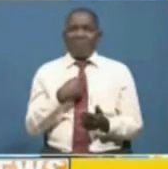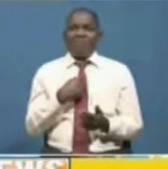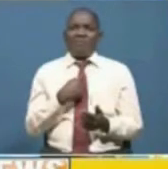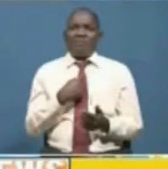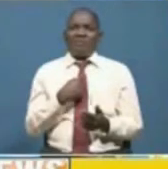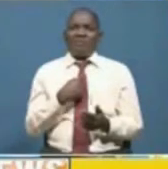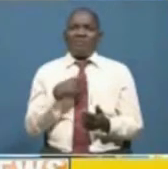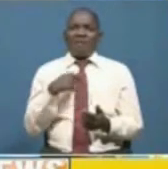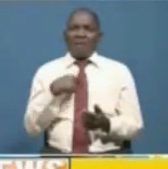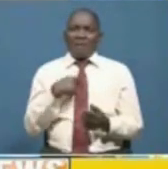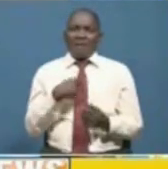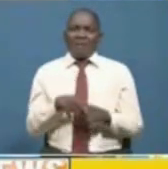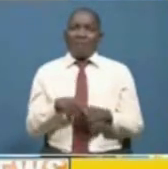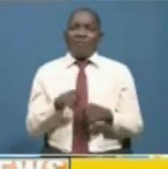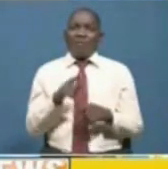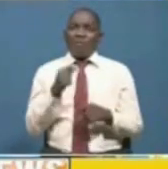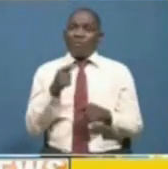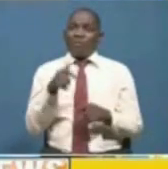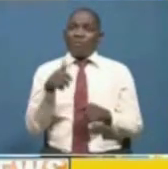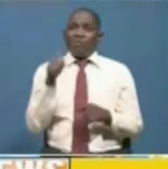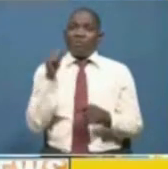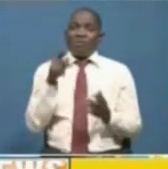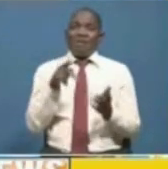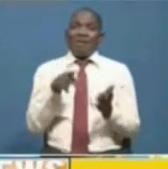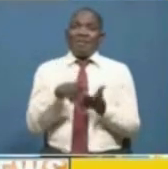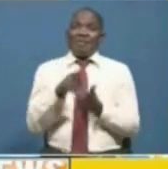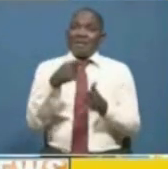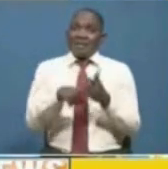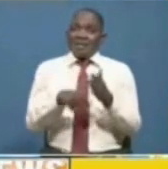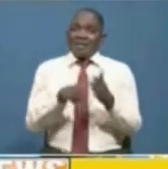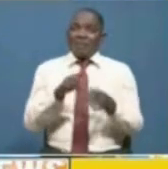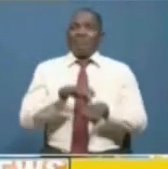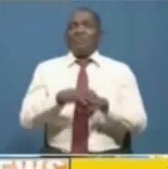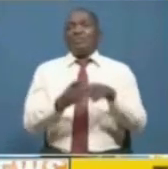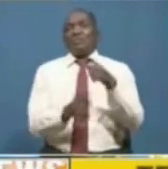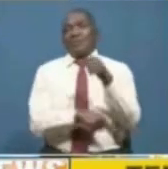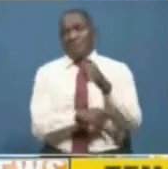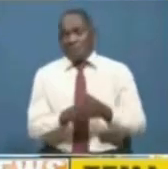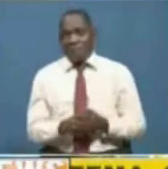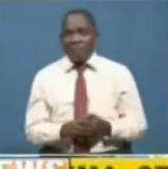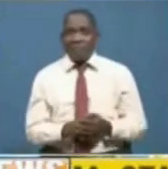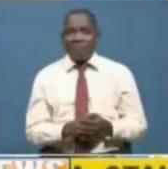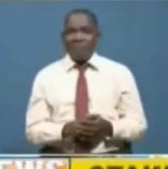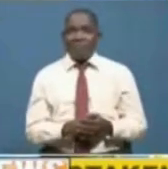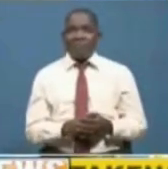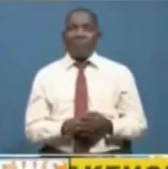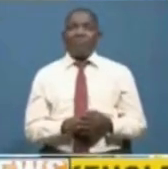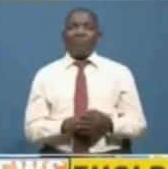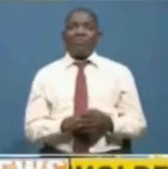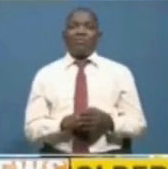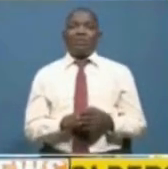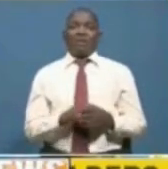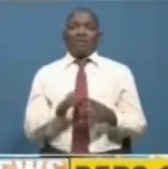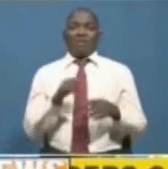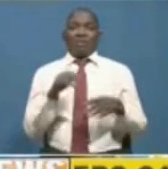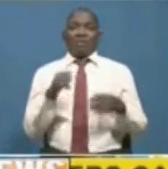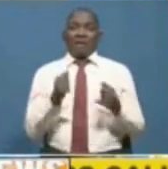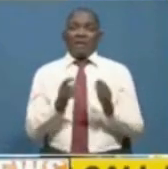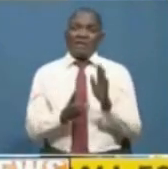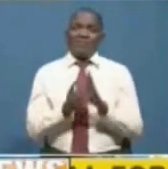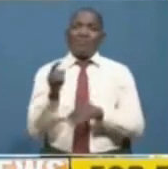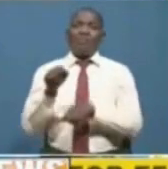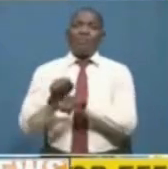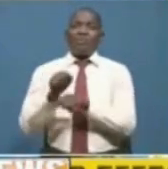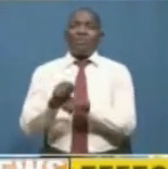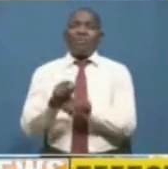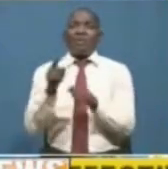of big tax offenders, because the state's effort at undertaking all these developmental efforts, 1D,